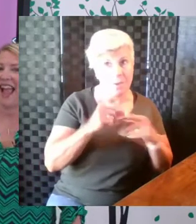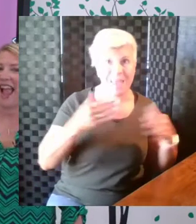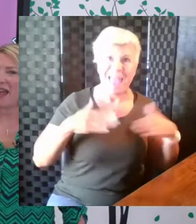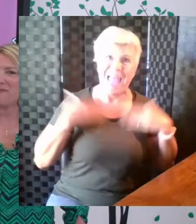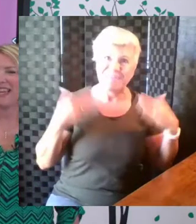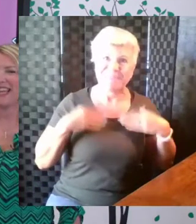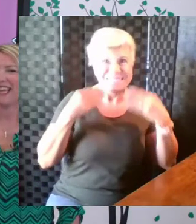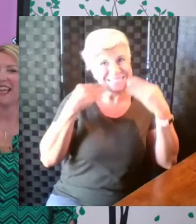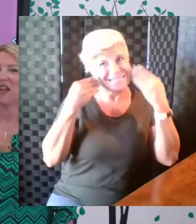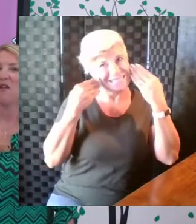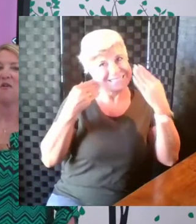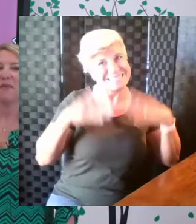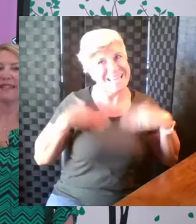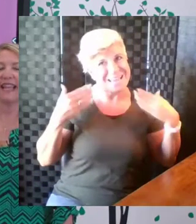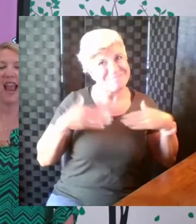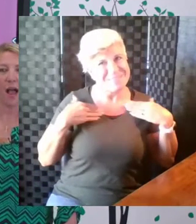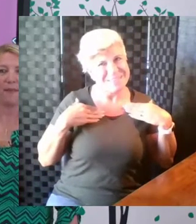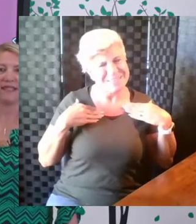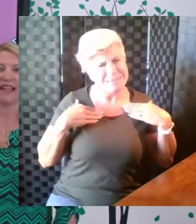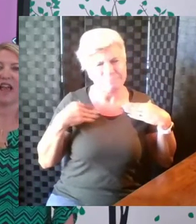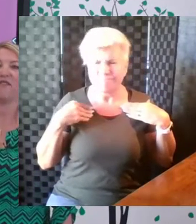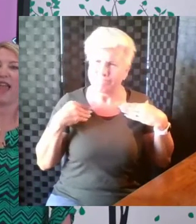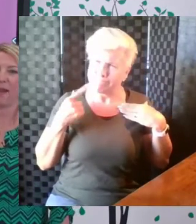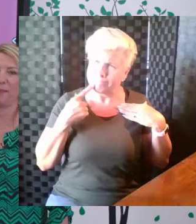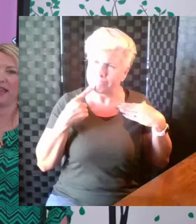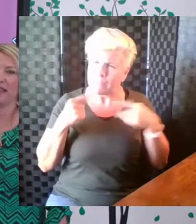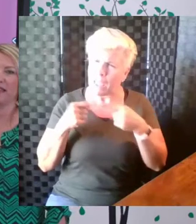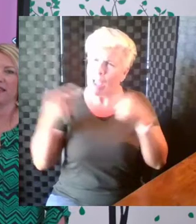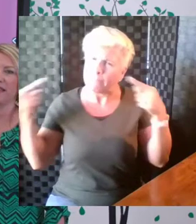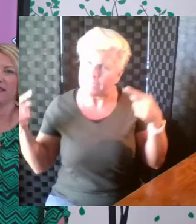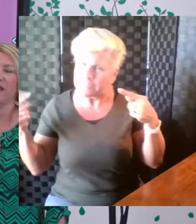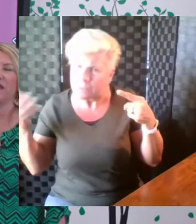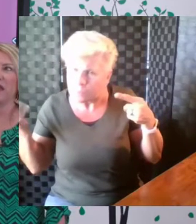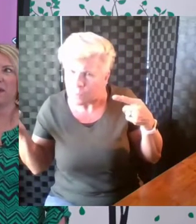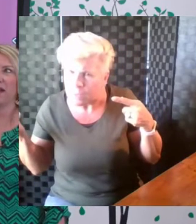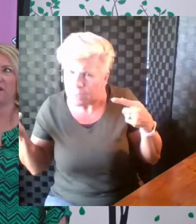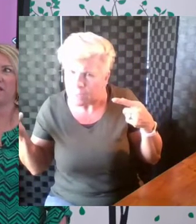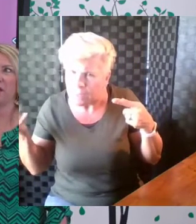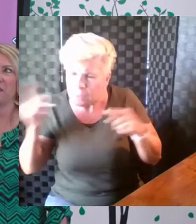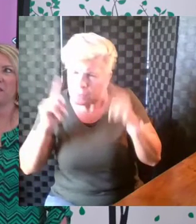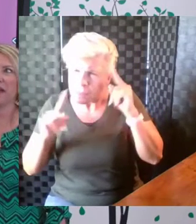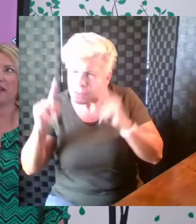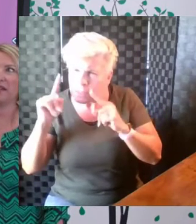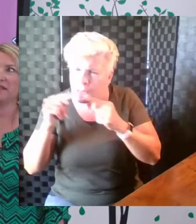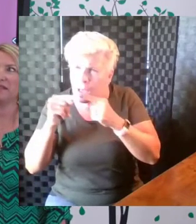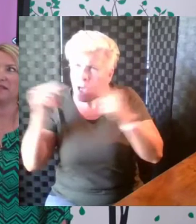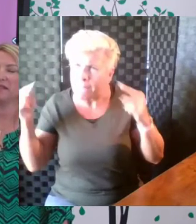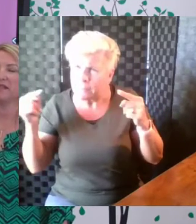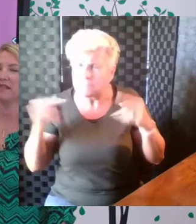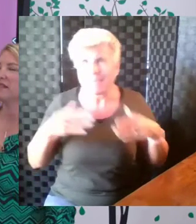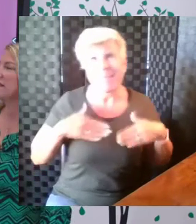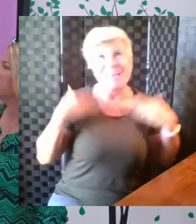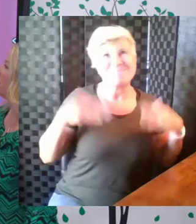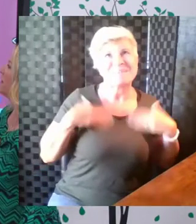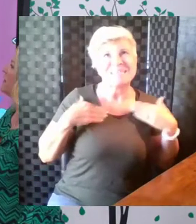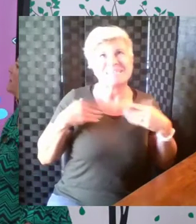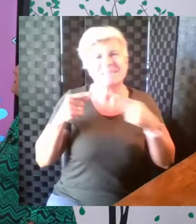is happy. What's the opposite of happy? Think about it for a minute.